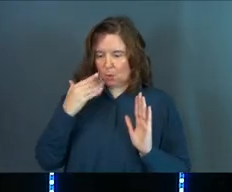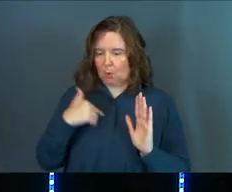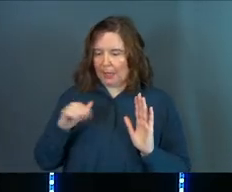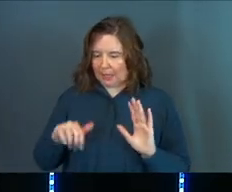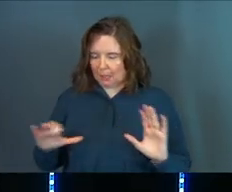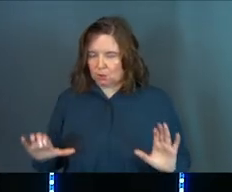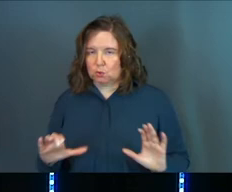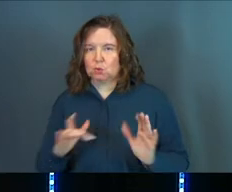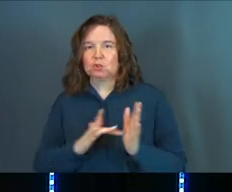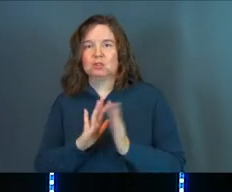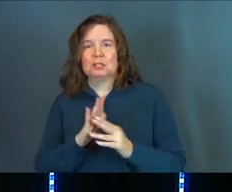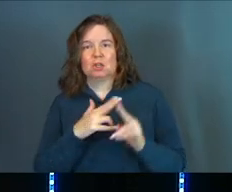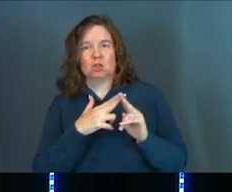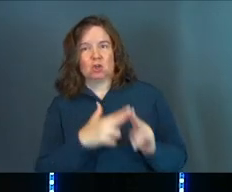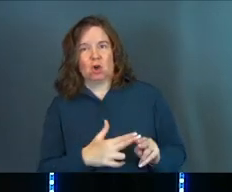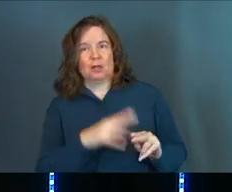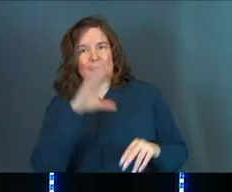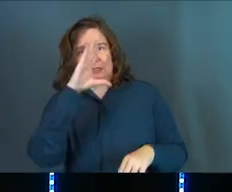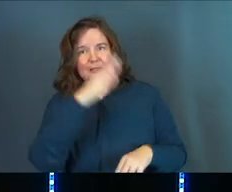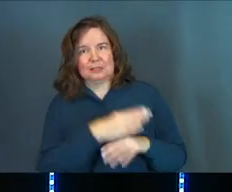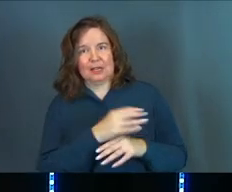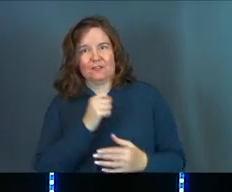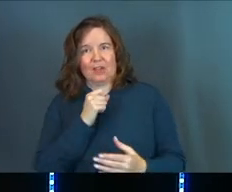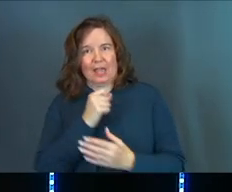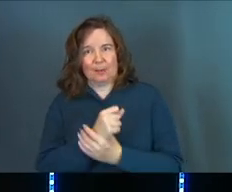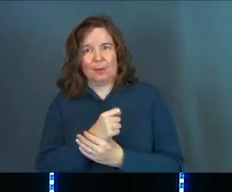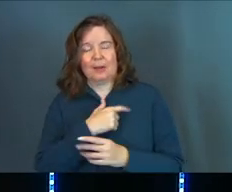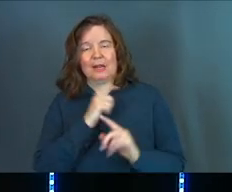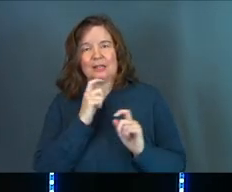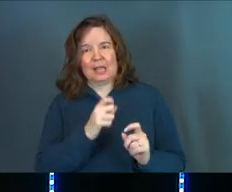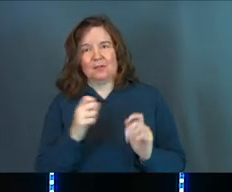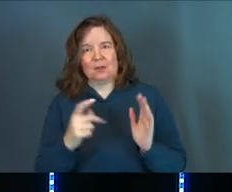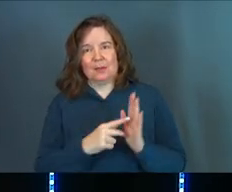can do. Jesus called him a son of Abraham and reinstituted him